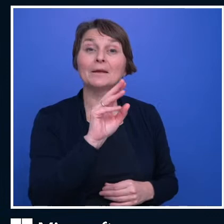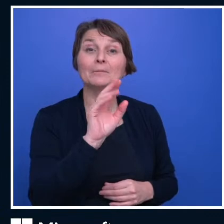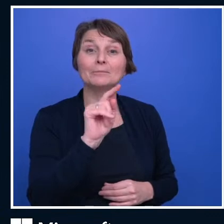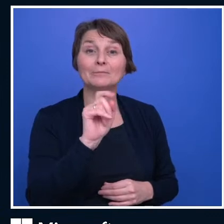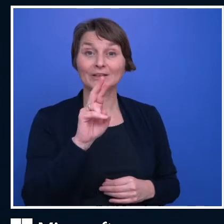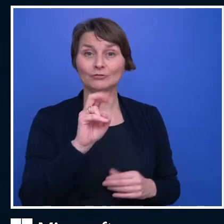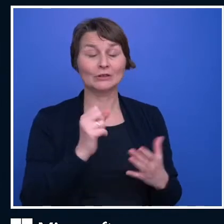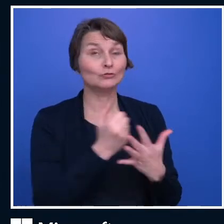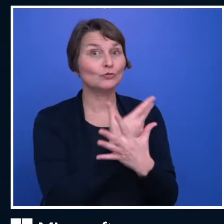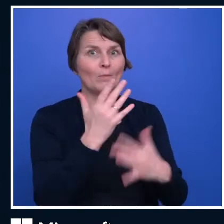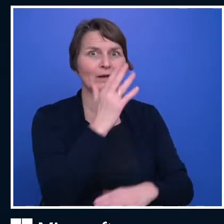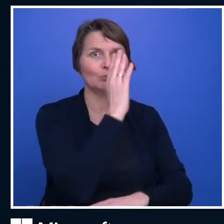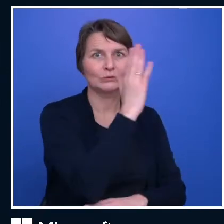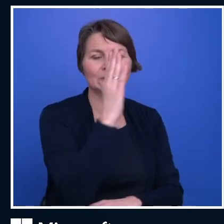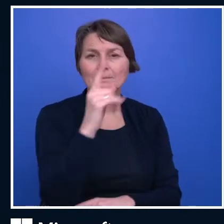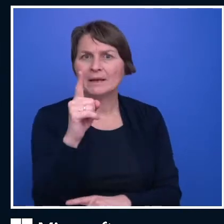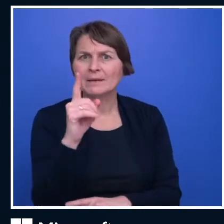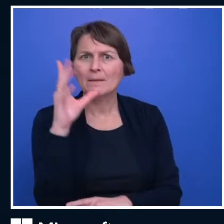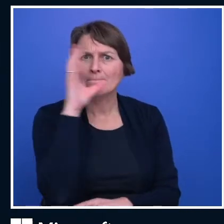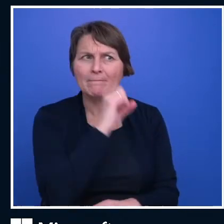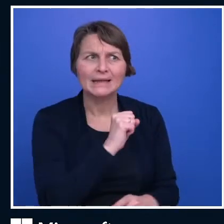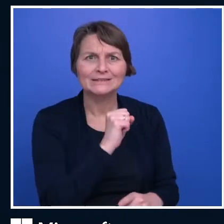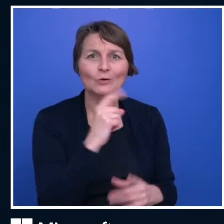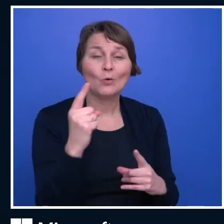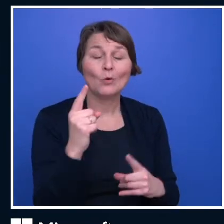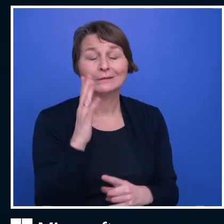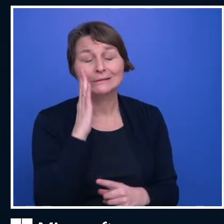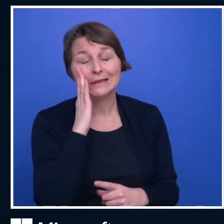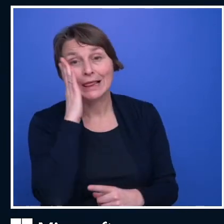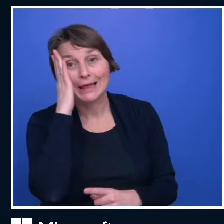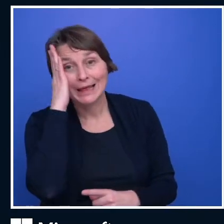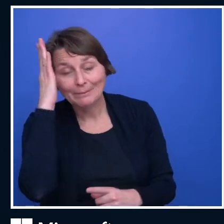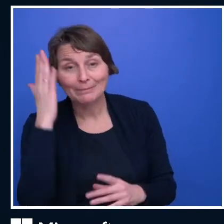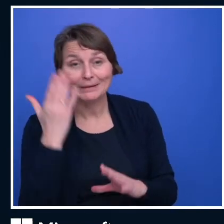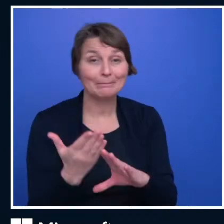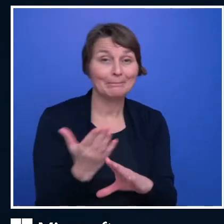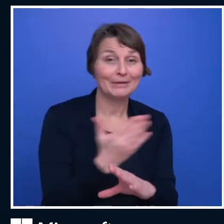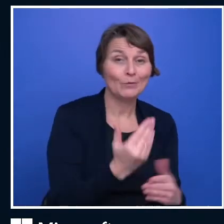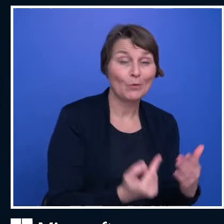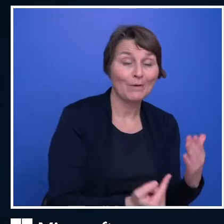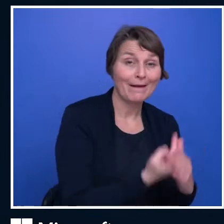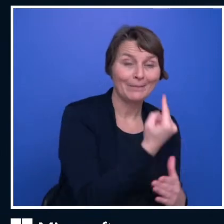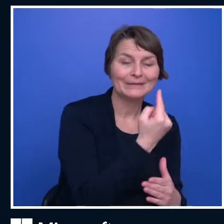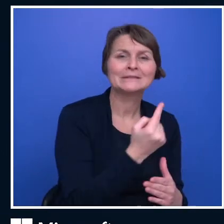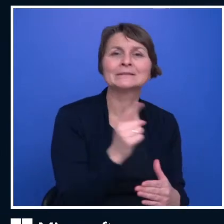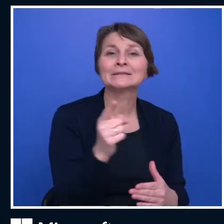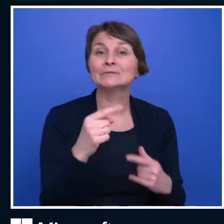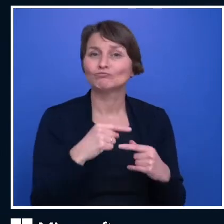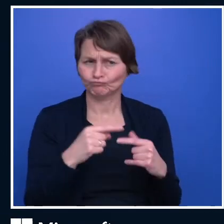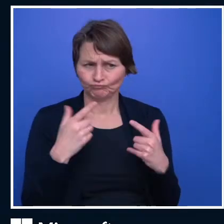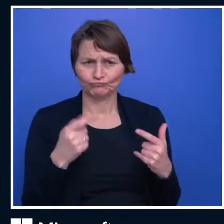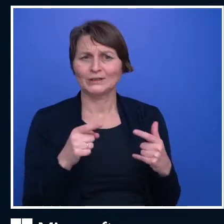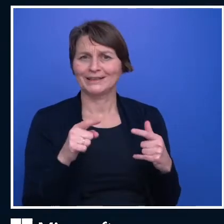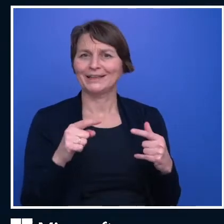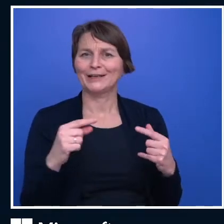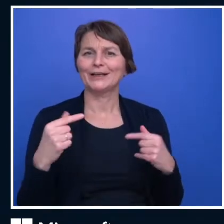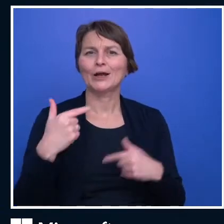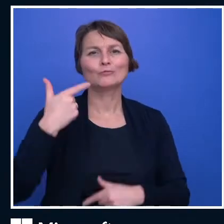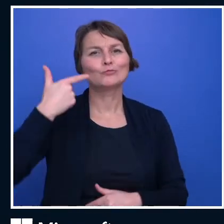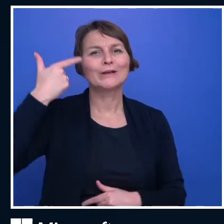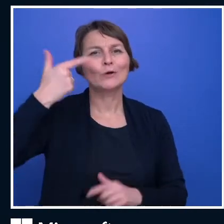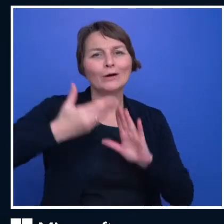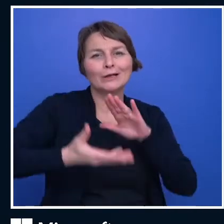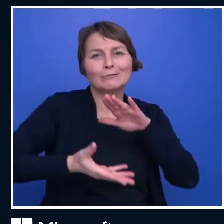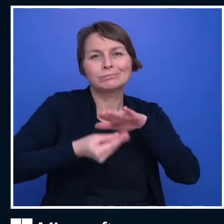them, or you were sleeping when they happened in the beginning of the day, you have the recordings of all sessions at the conference website,